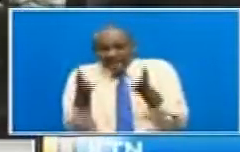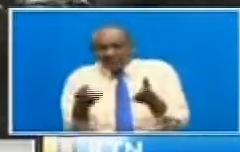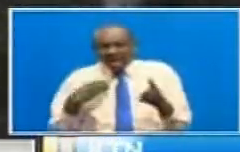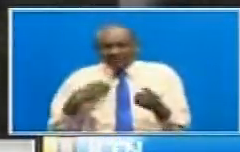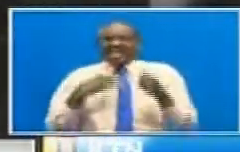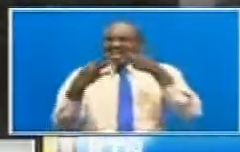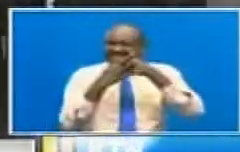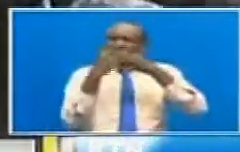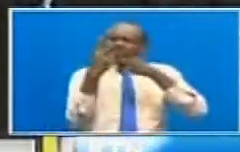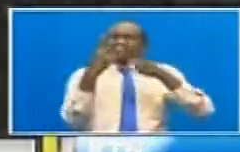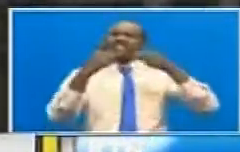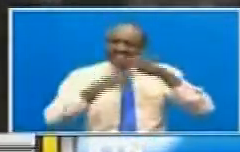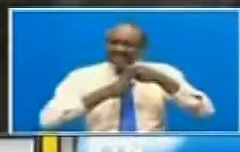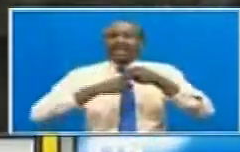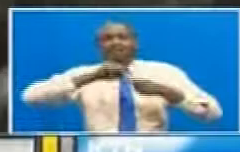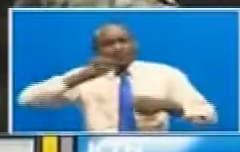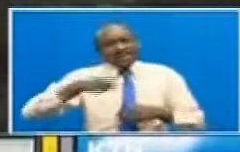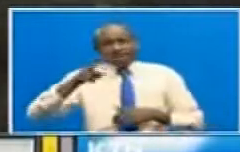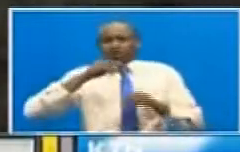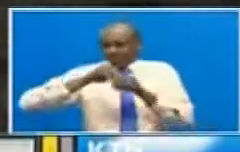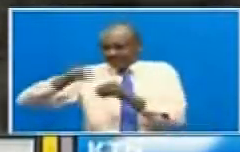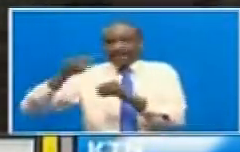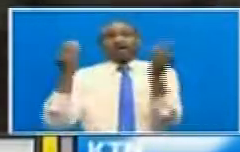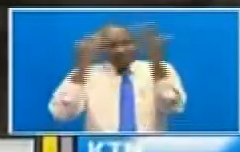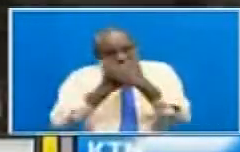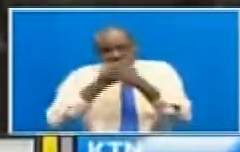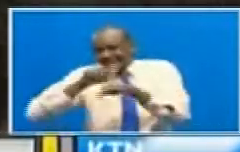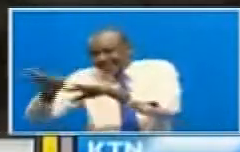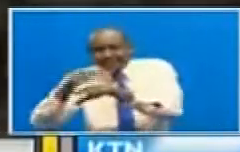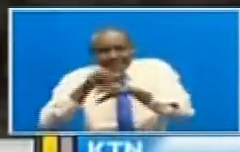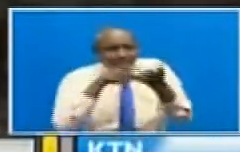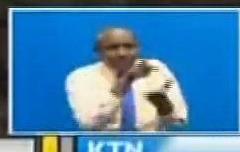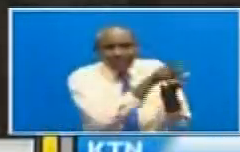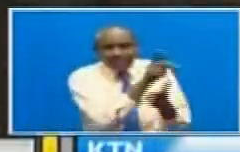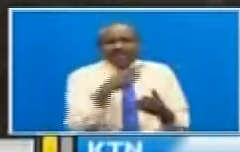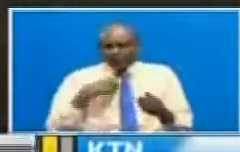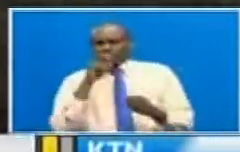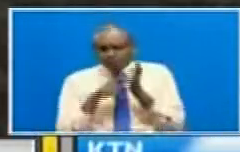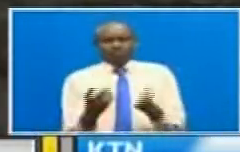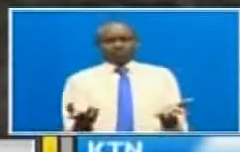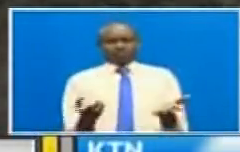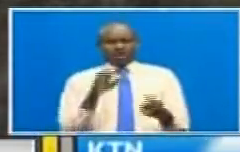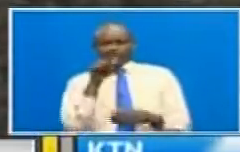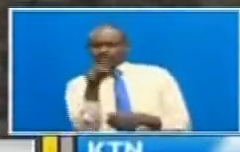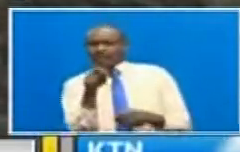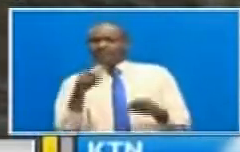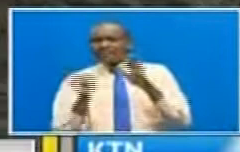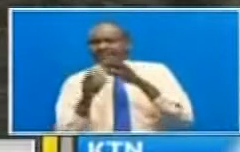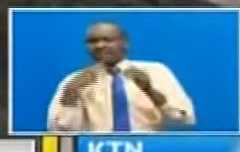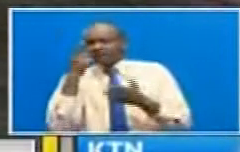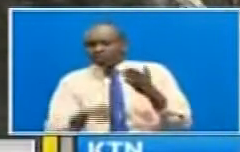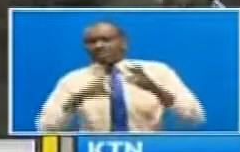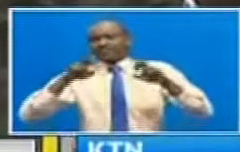to 826 million shillings were made at night, raising the first red flag that prompted the ministry to call